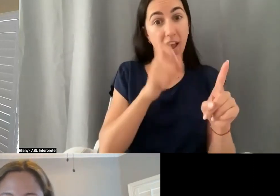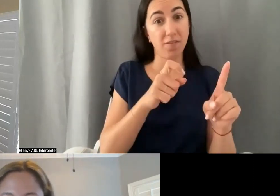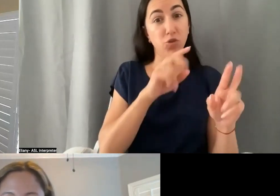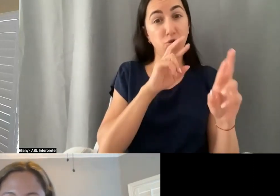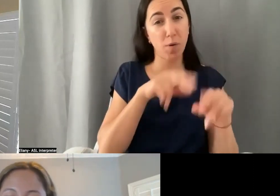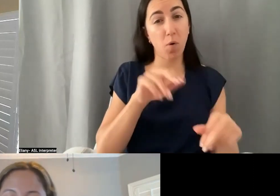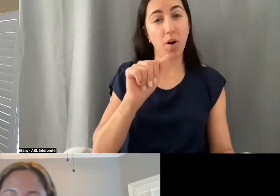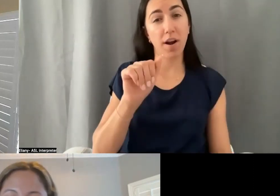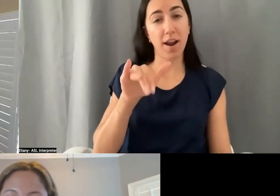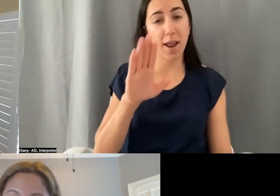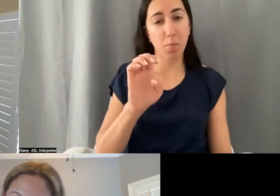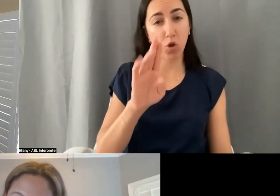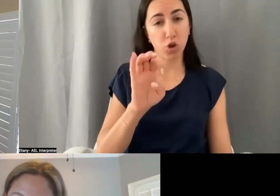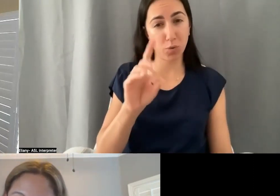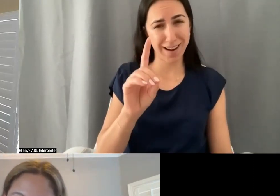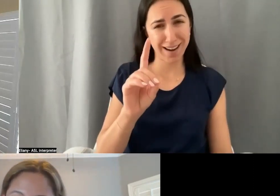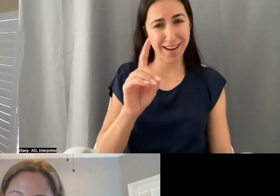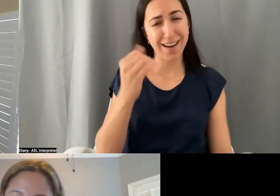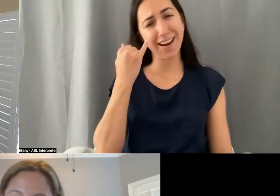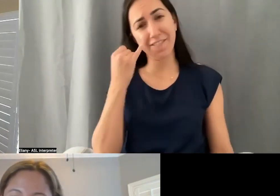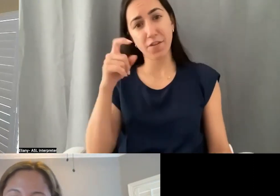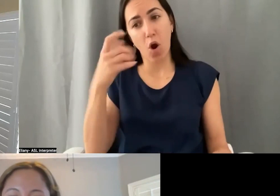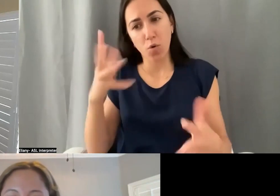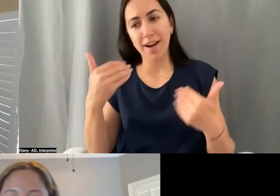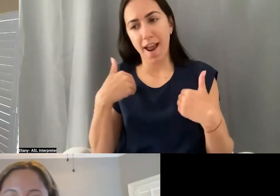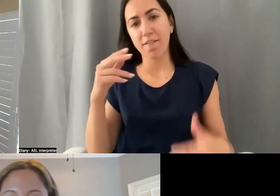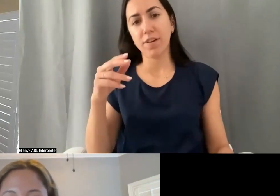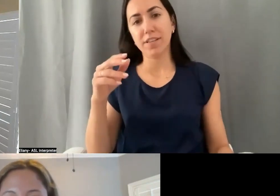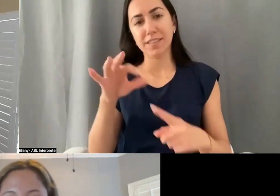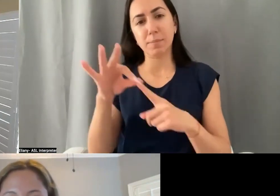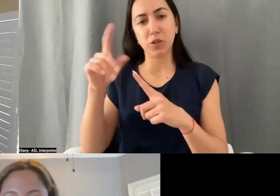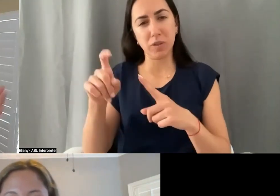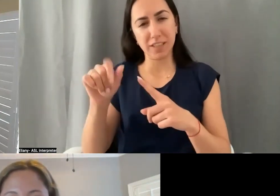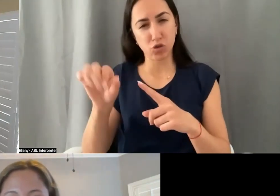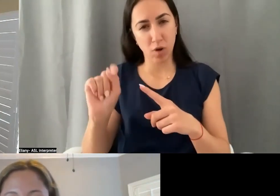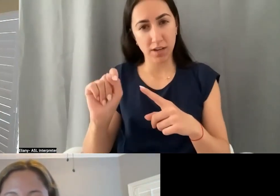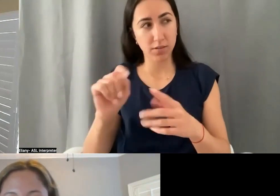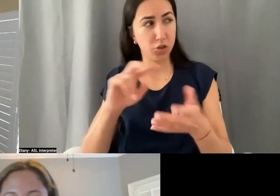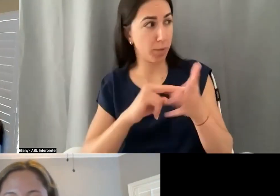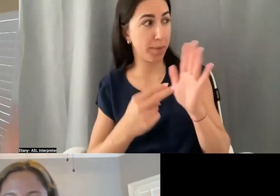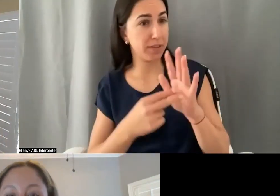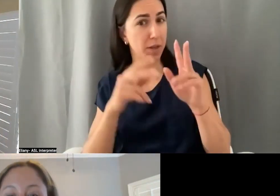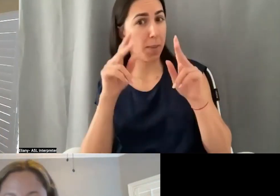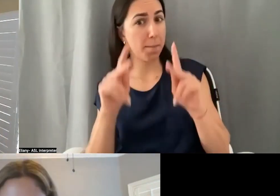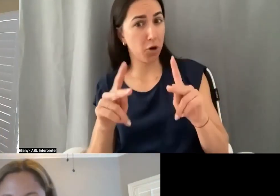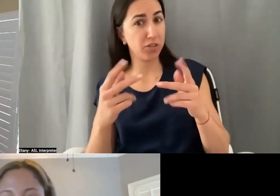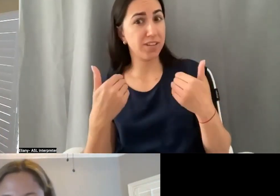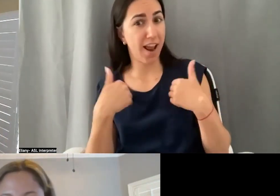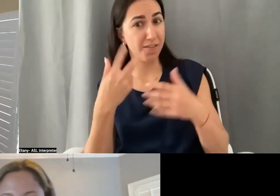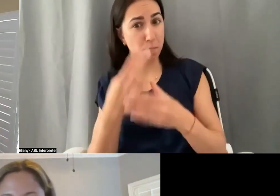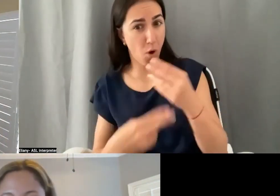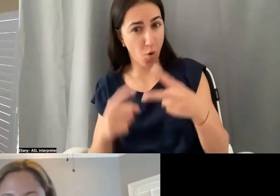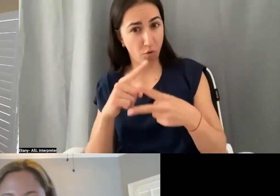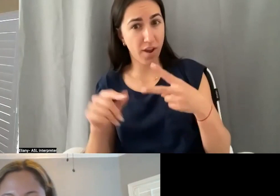United account if they have a special needs trust? So if an individual has a special needs trust and an ABLE